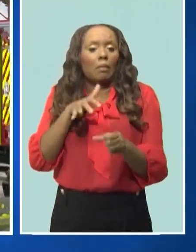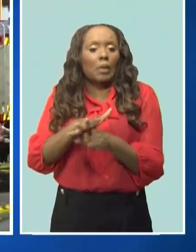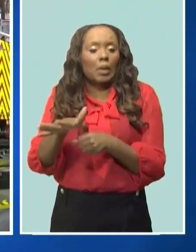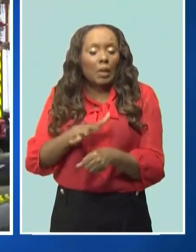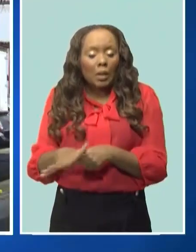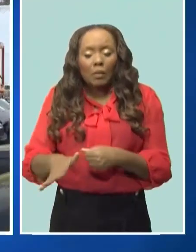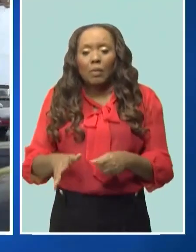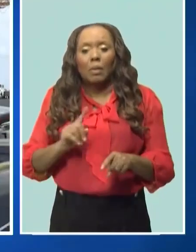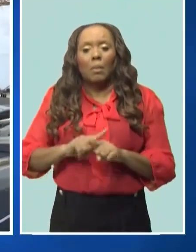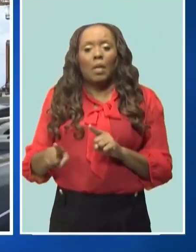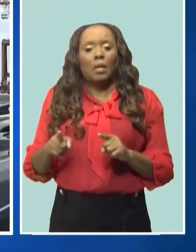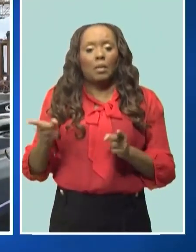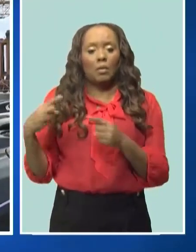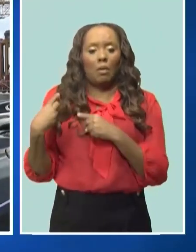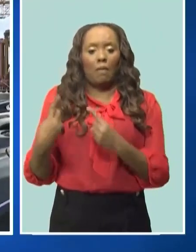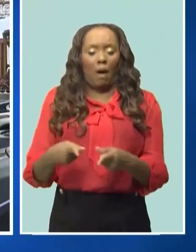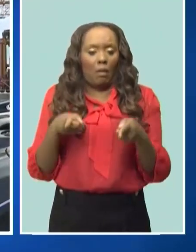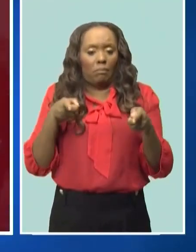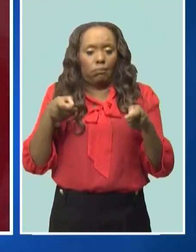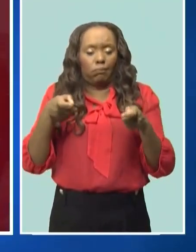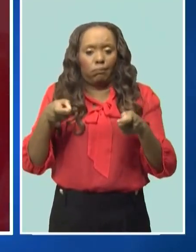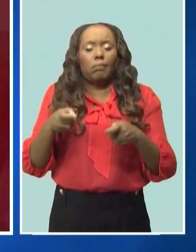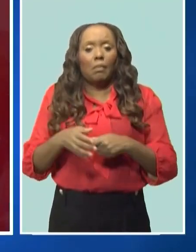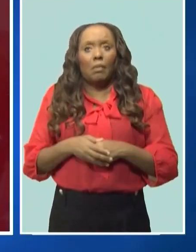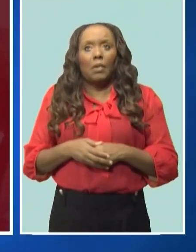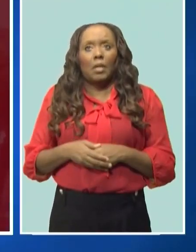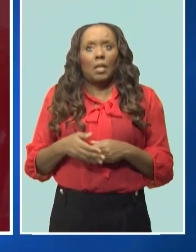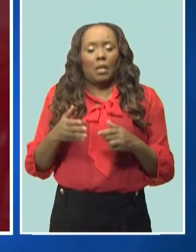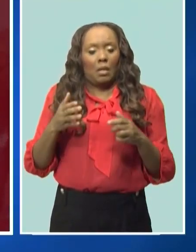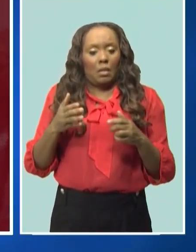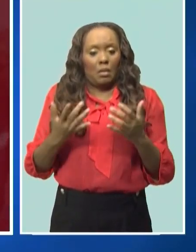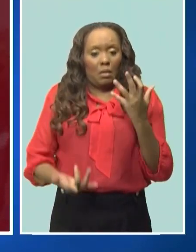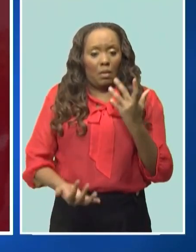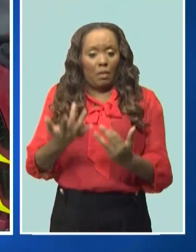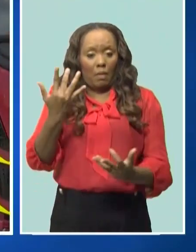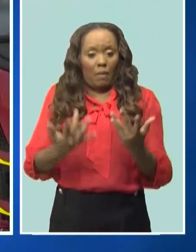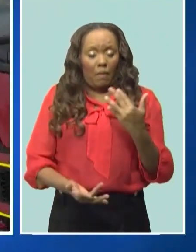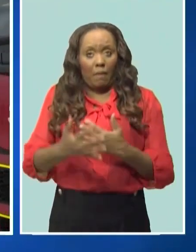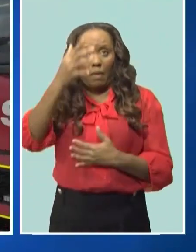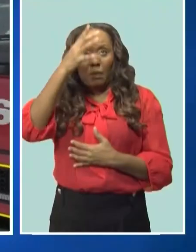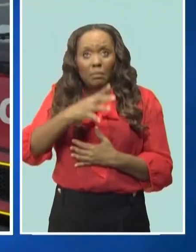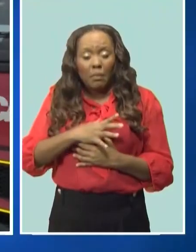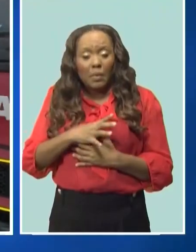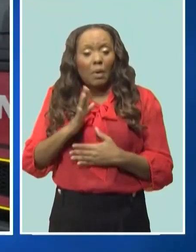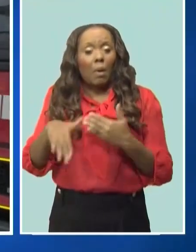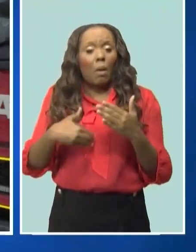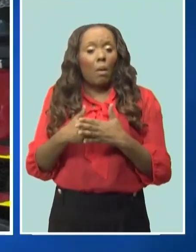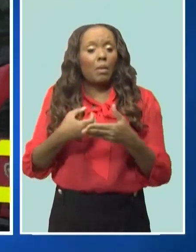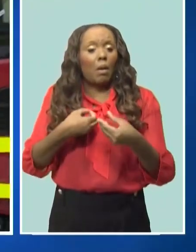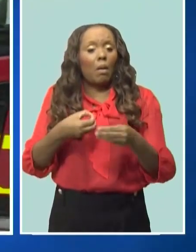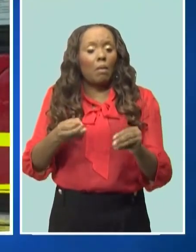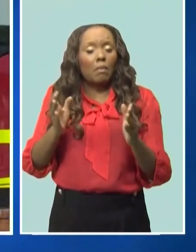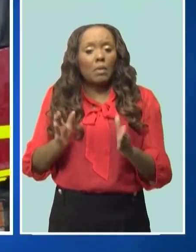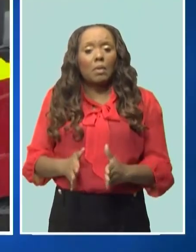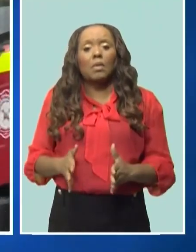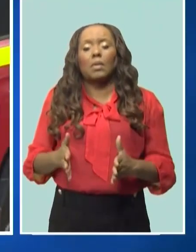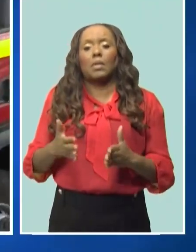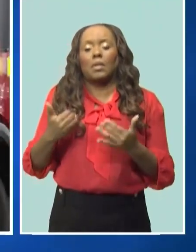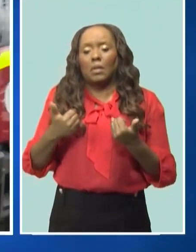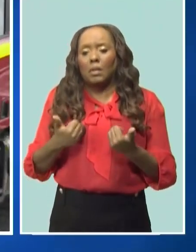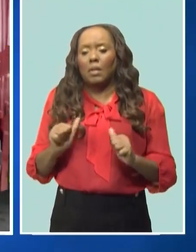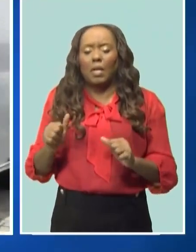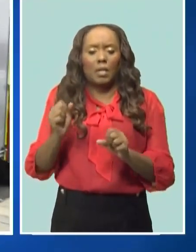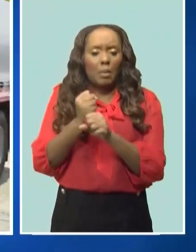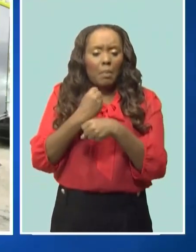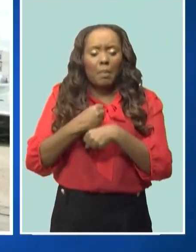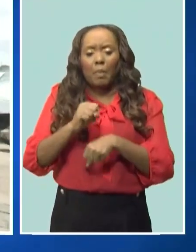through the diligence of our fire officers and their reorganization of assets to be able to cover everything that happened in